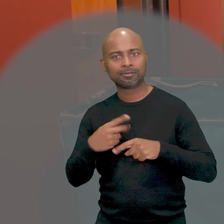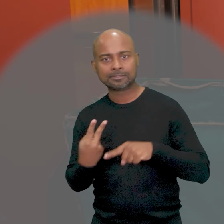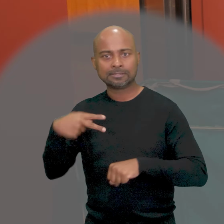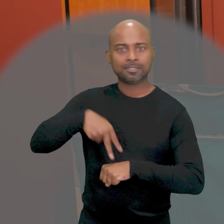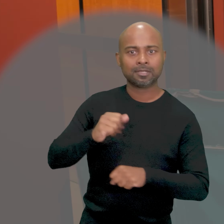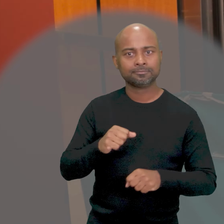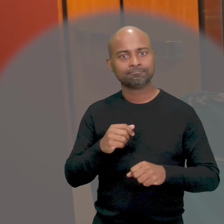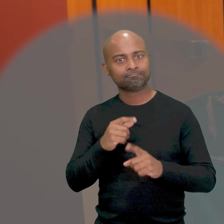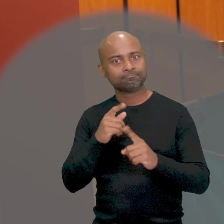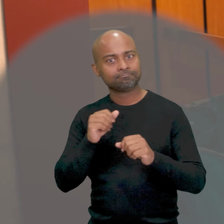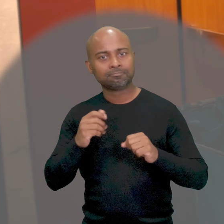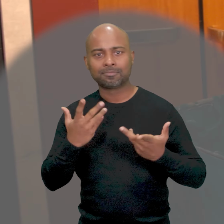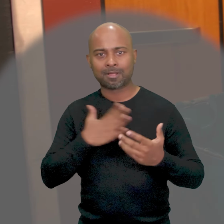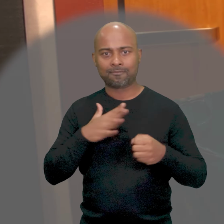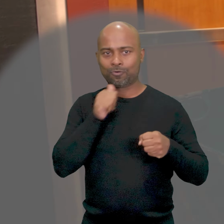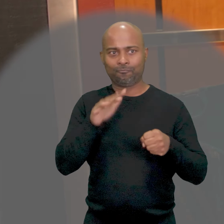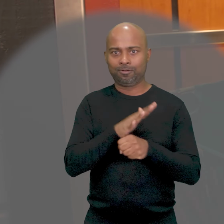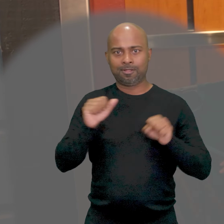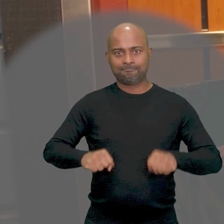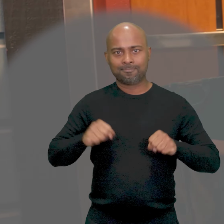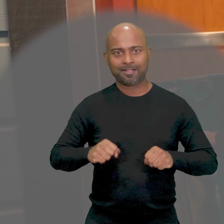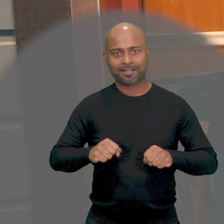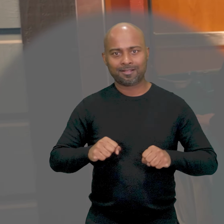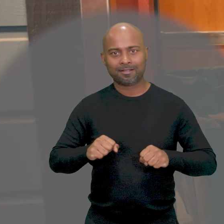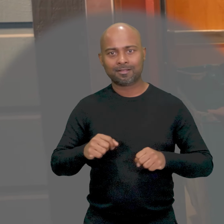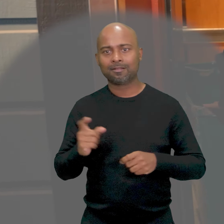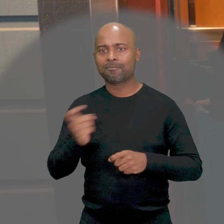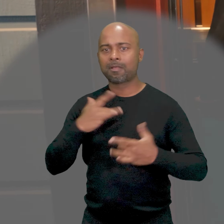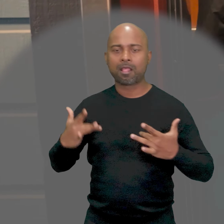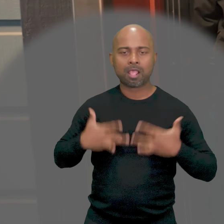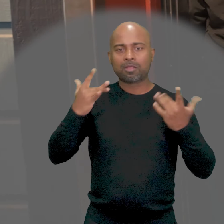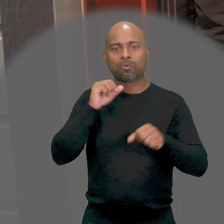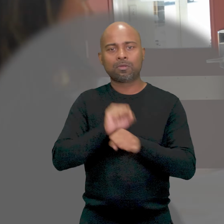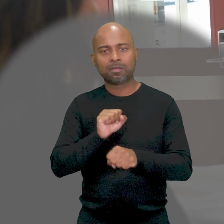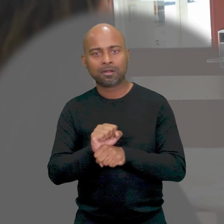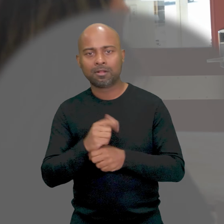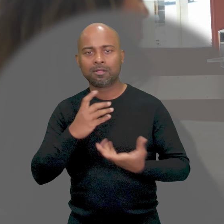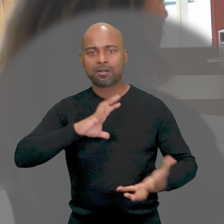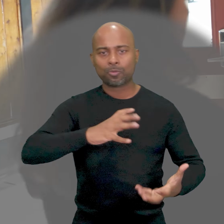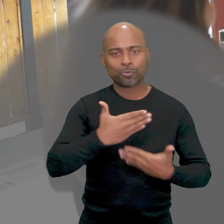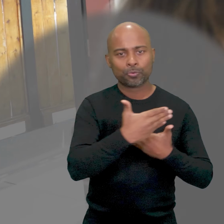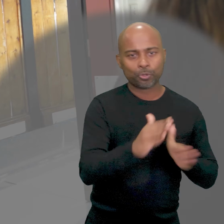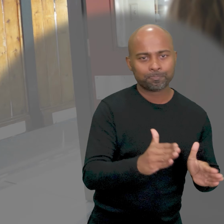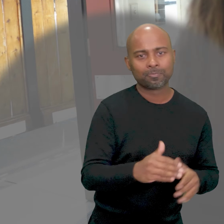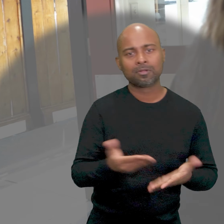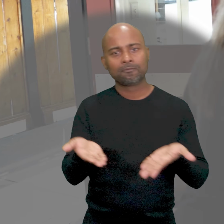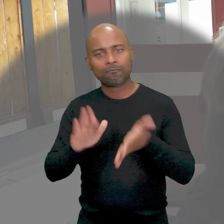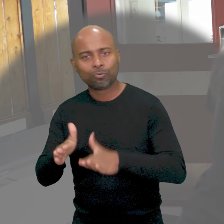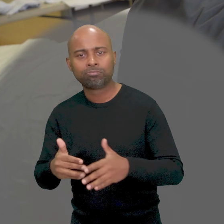can't get up and reach that area. It's not in my capabilities. They just give me a lighter workload in the laundry